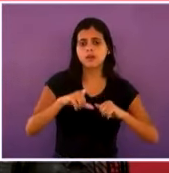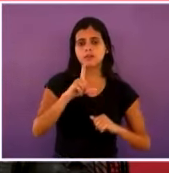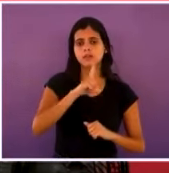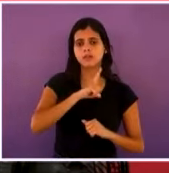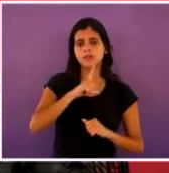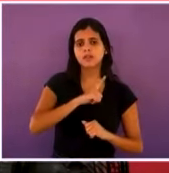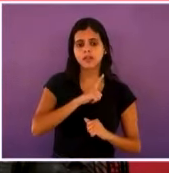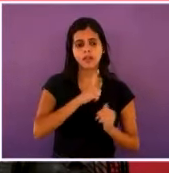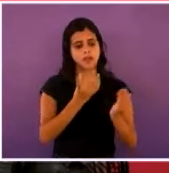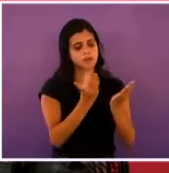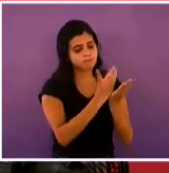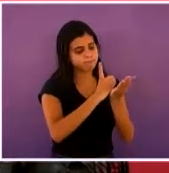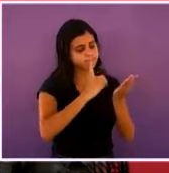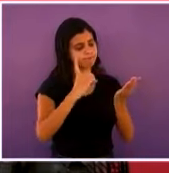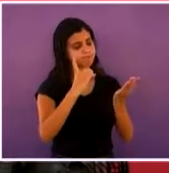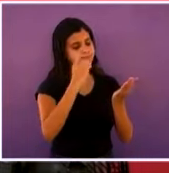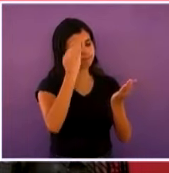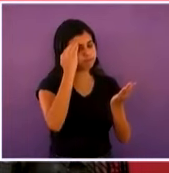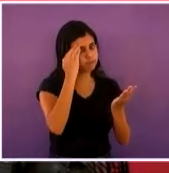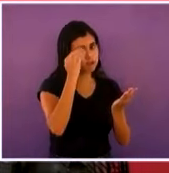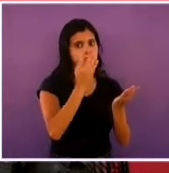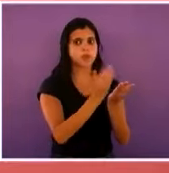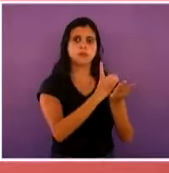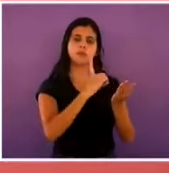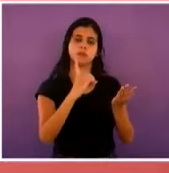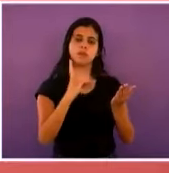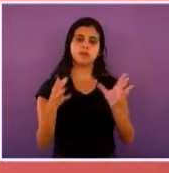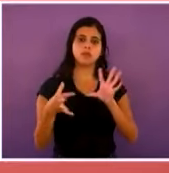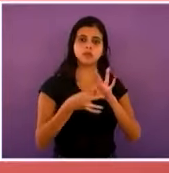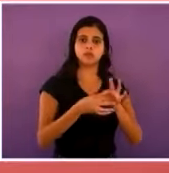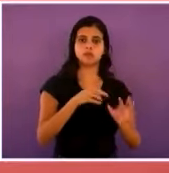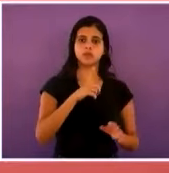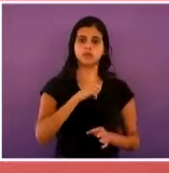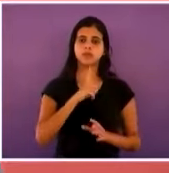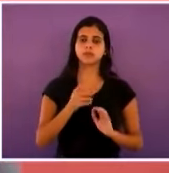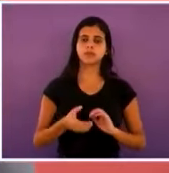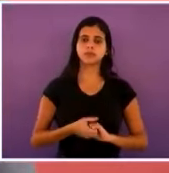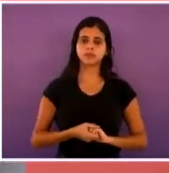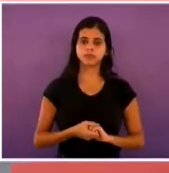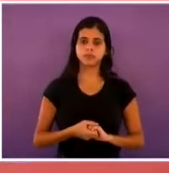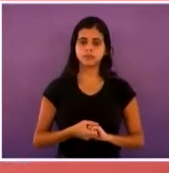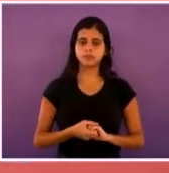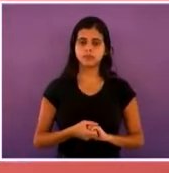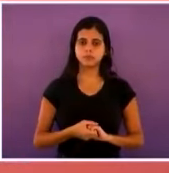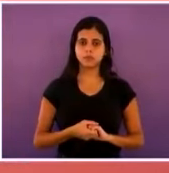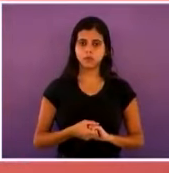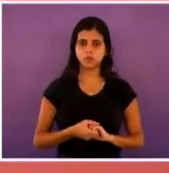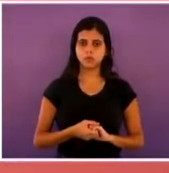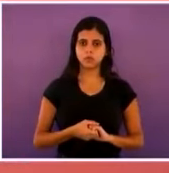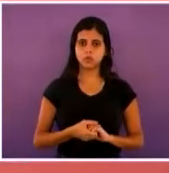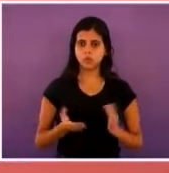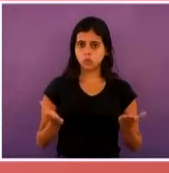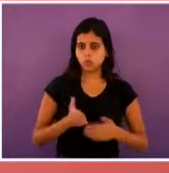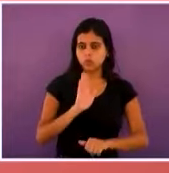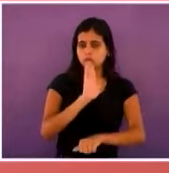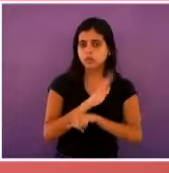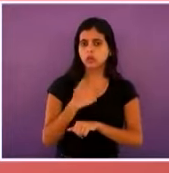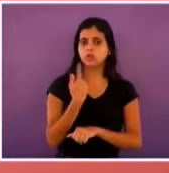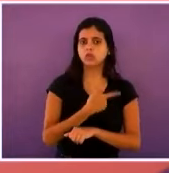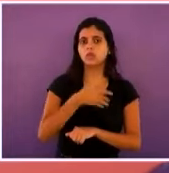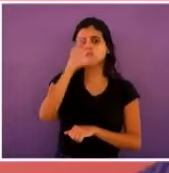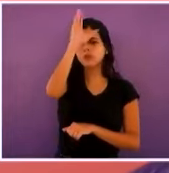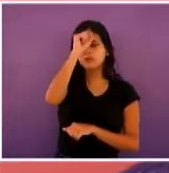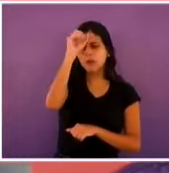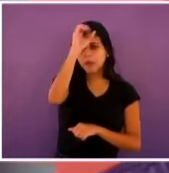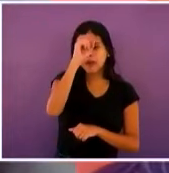pelo conceito bíblico de unidade. Okay, this afternoon we're going to talk about Pope Francis. Hoje à tarde nós vamos falar next. Sobre